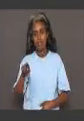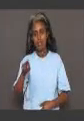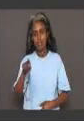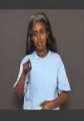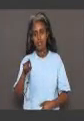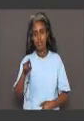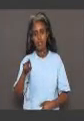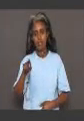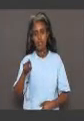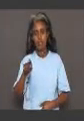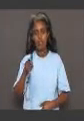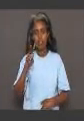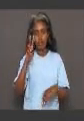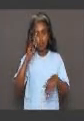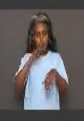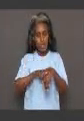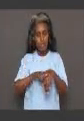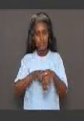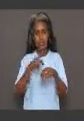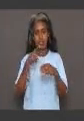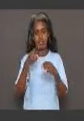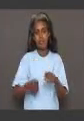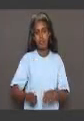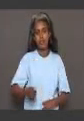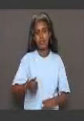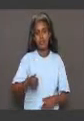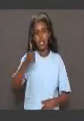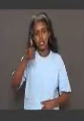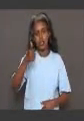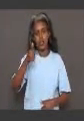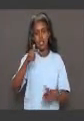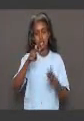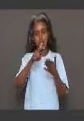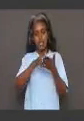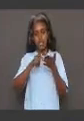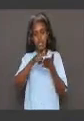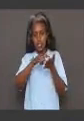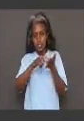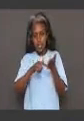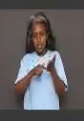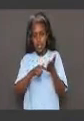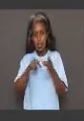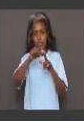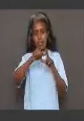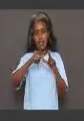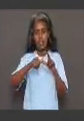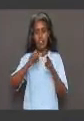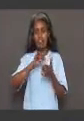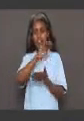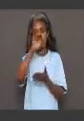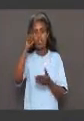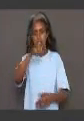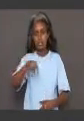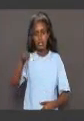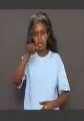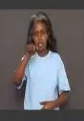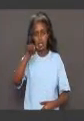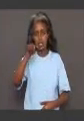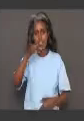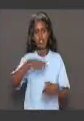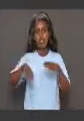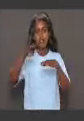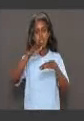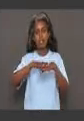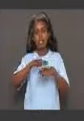is twice the measure of an inscribed angle in the circle subtended by